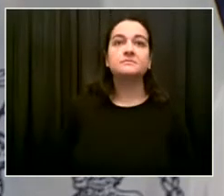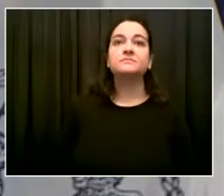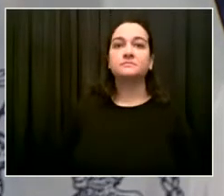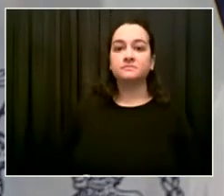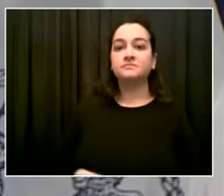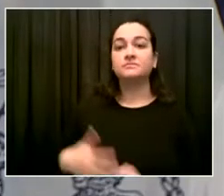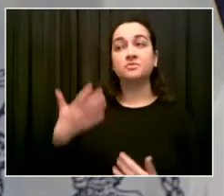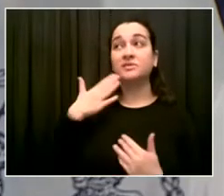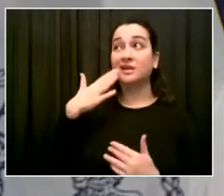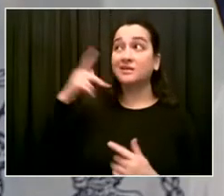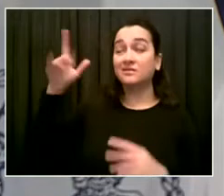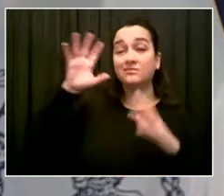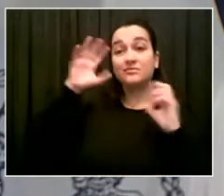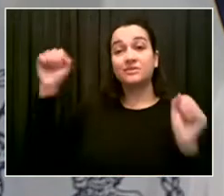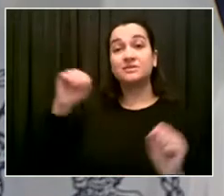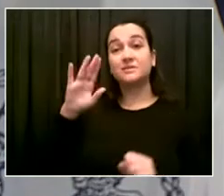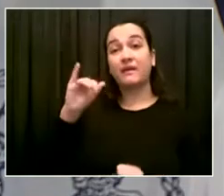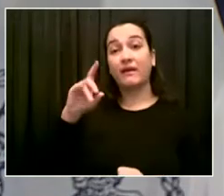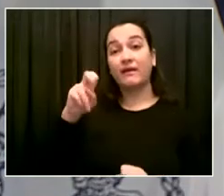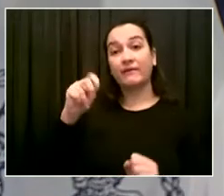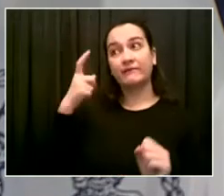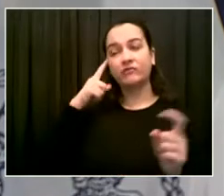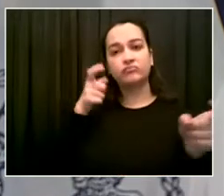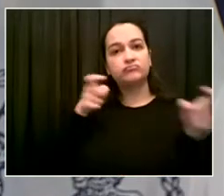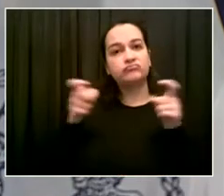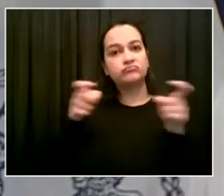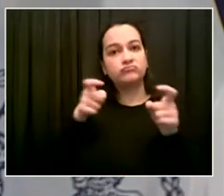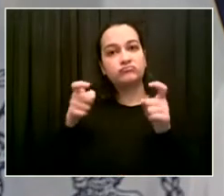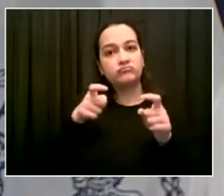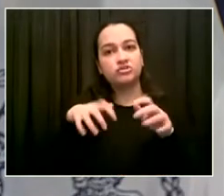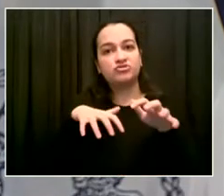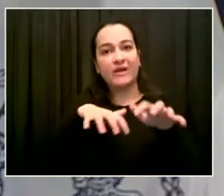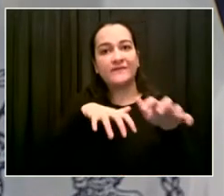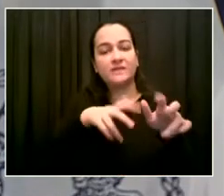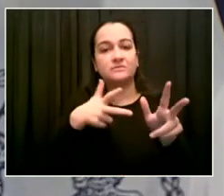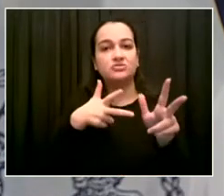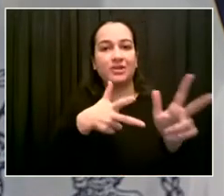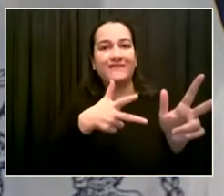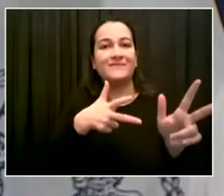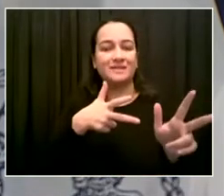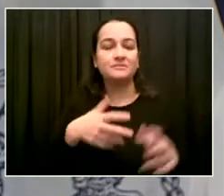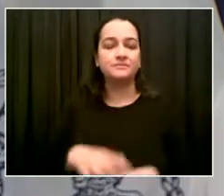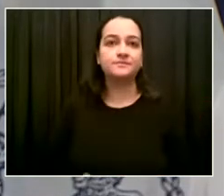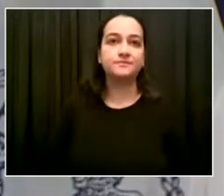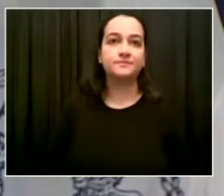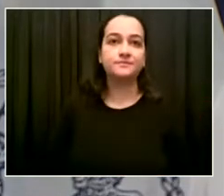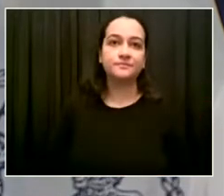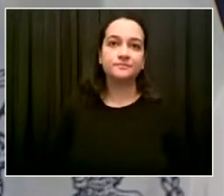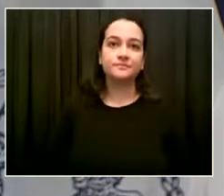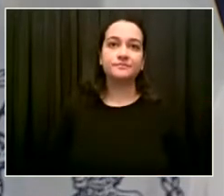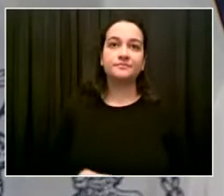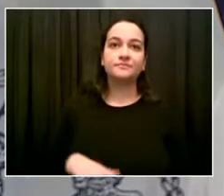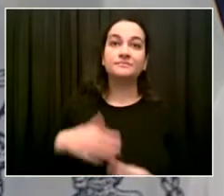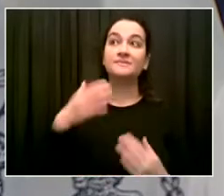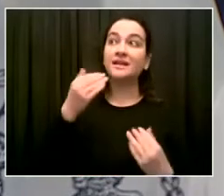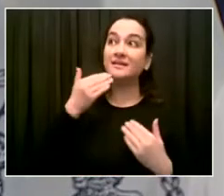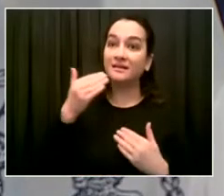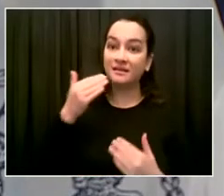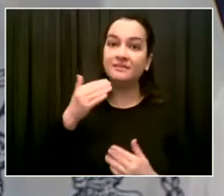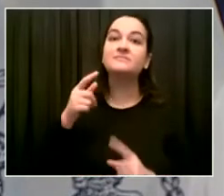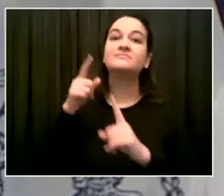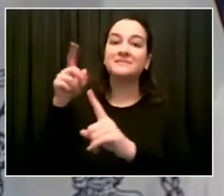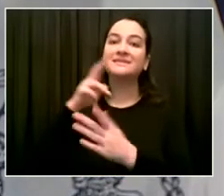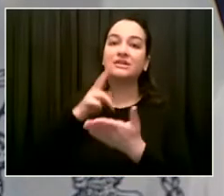month or so ago and told him this was the number one priority, to get the support